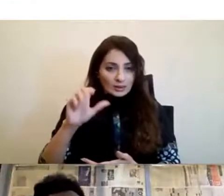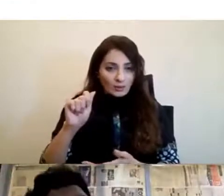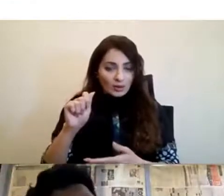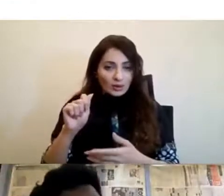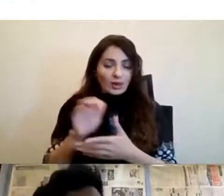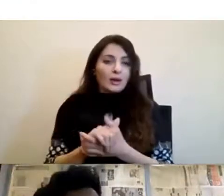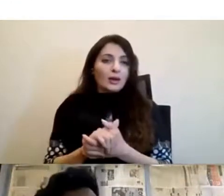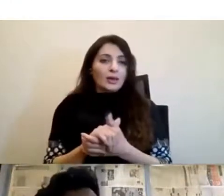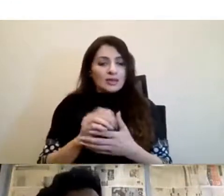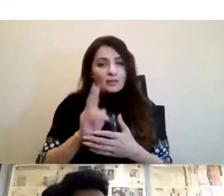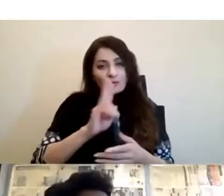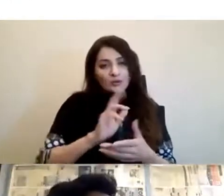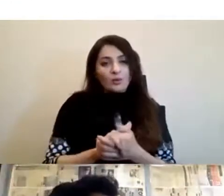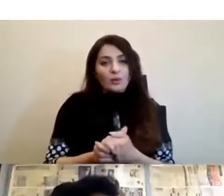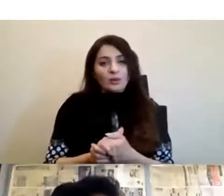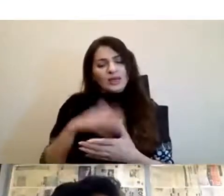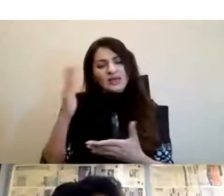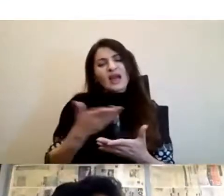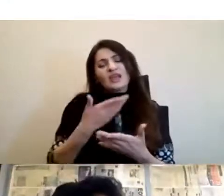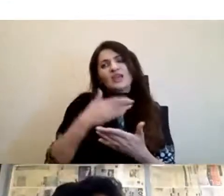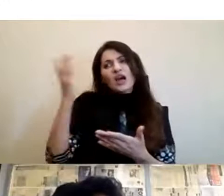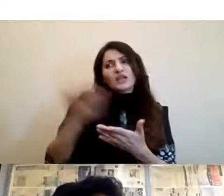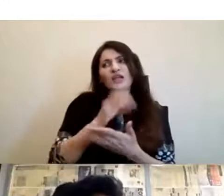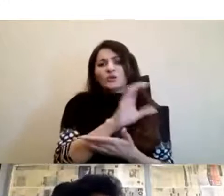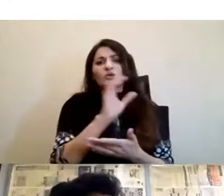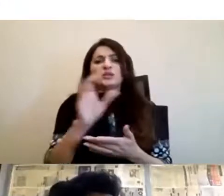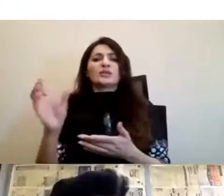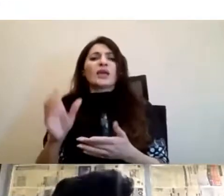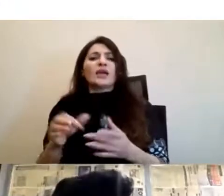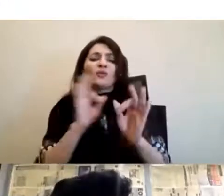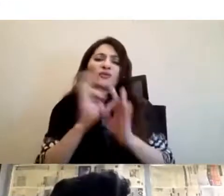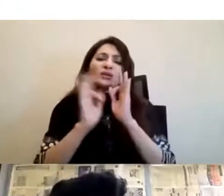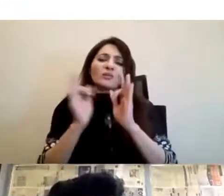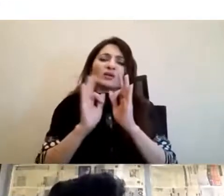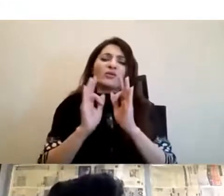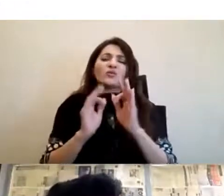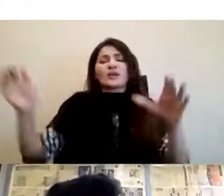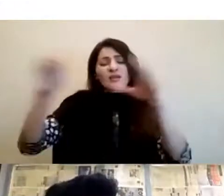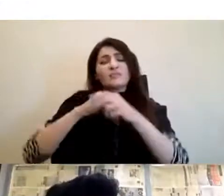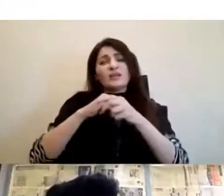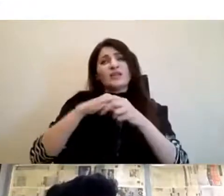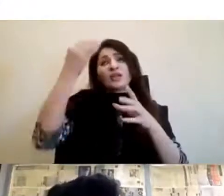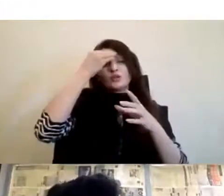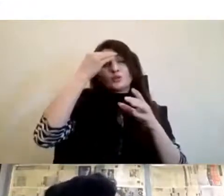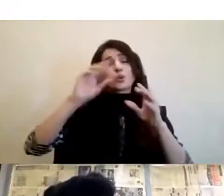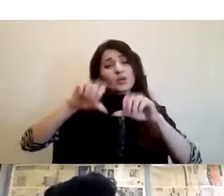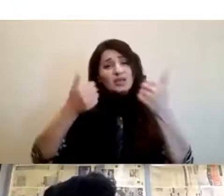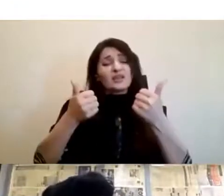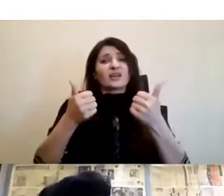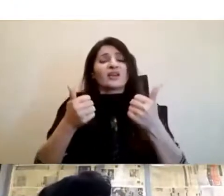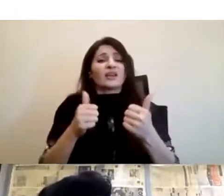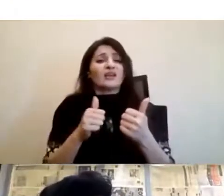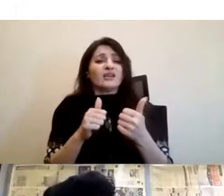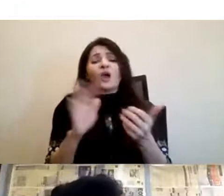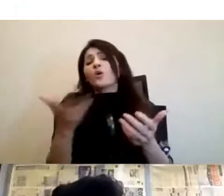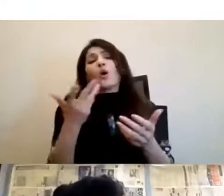that Facebook and other tech companies have tackled issues of accessibility of their digital services and products, and what's